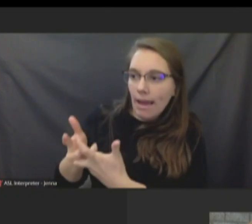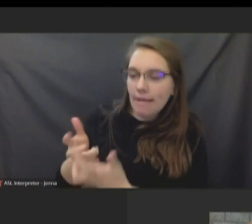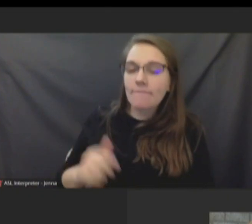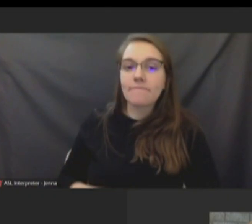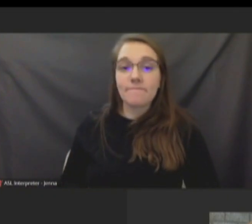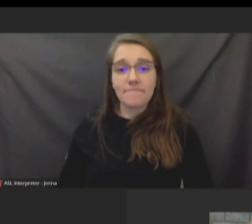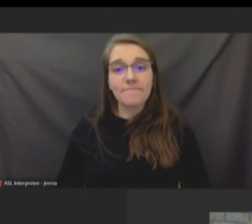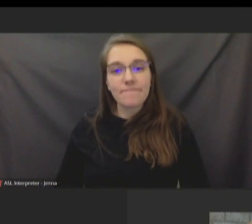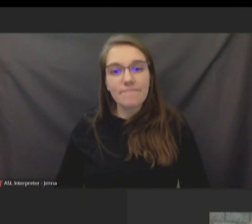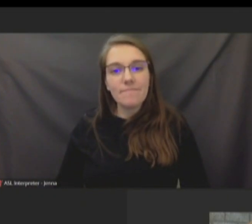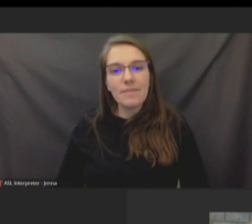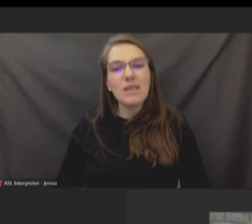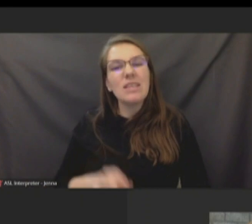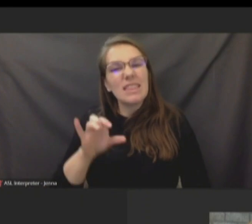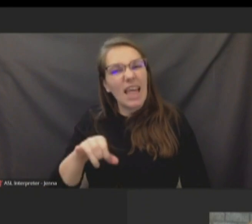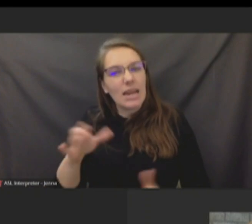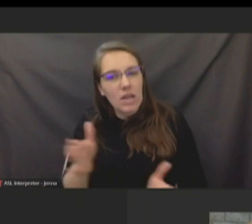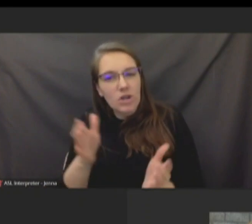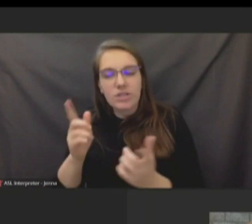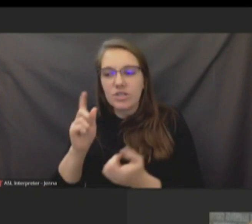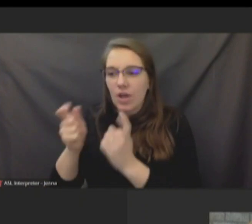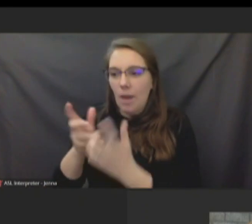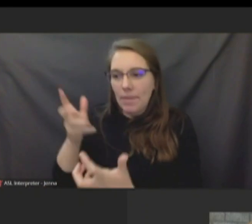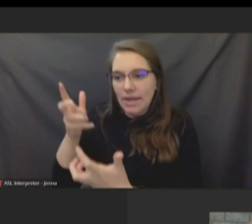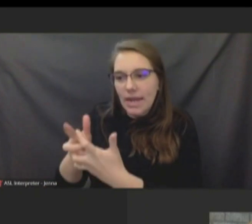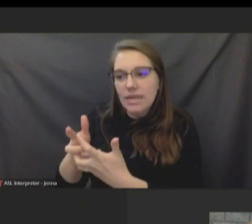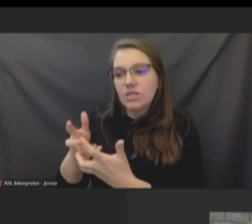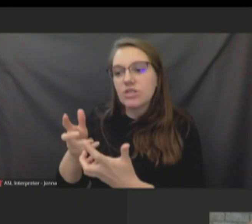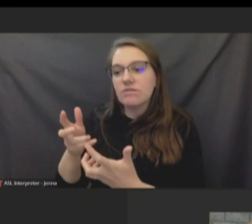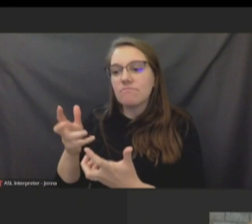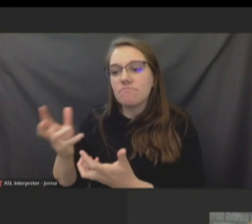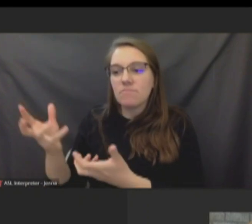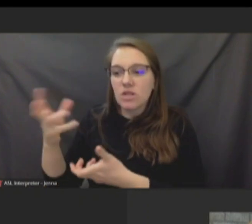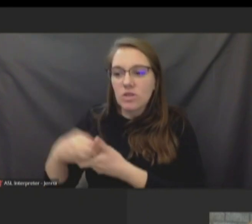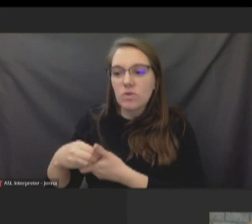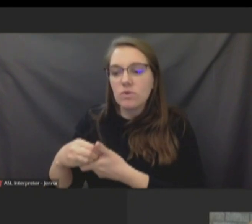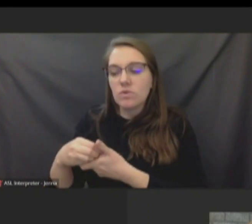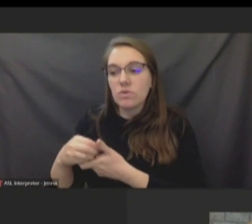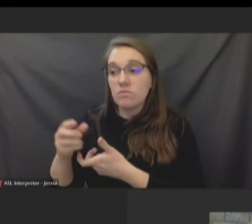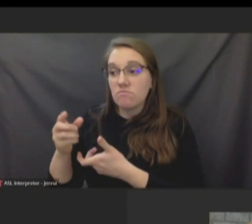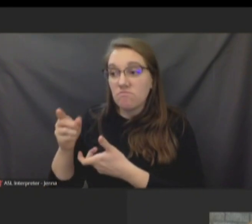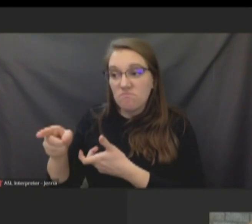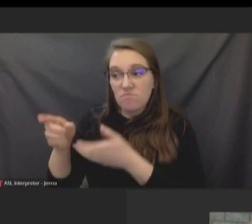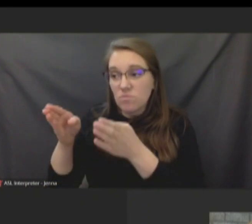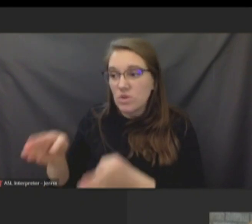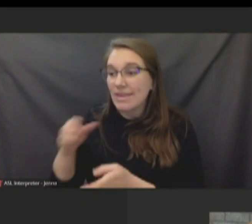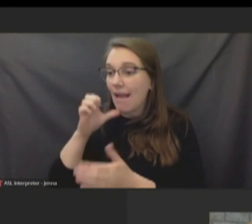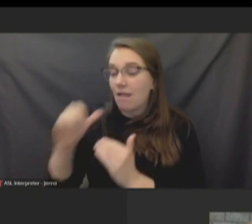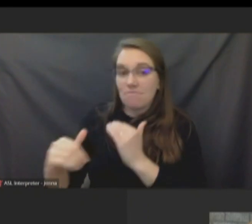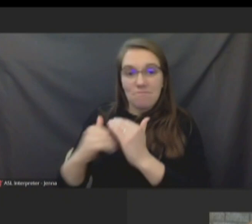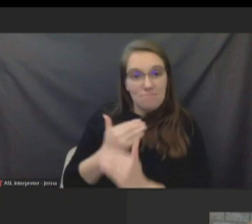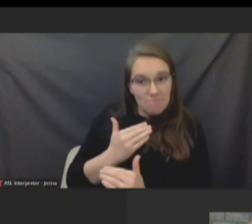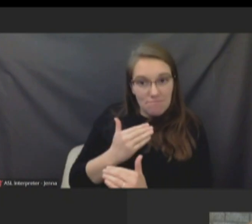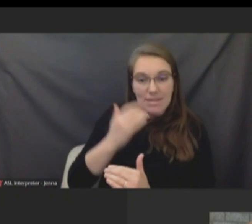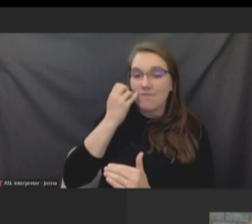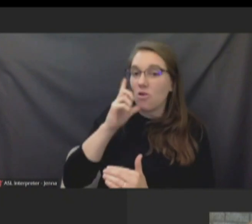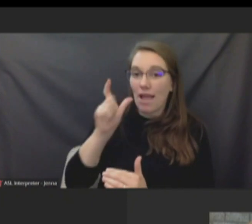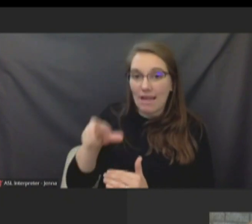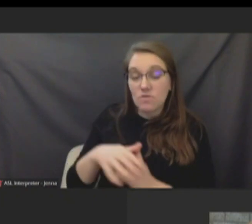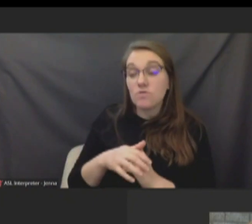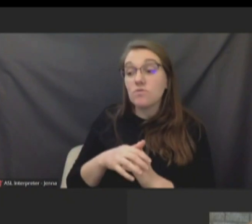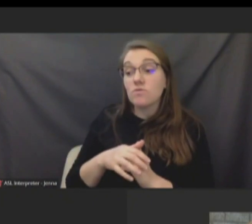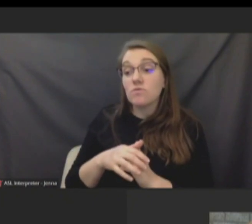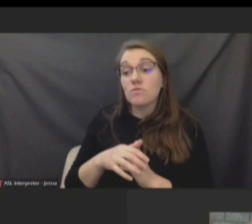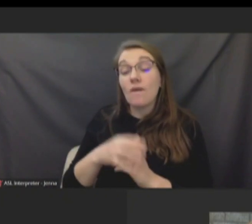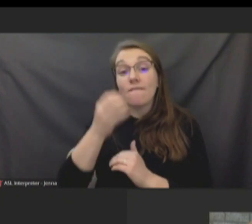encourages accommodations that include, people not being in the establishment if they don't have to be, sort of encouraging takeout rather